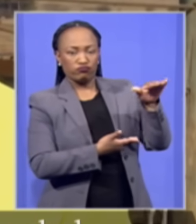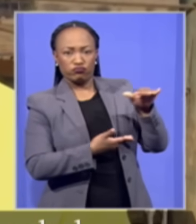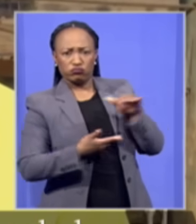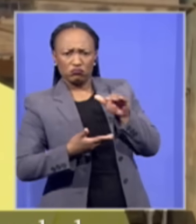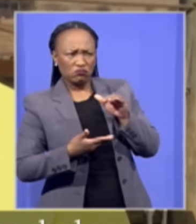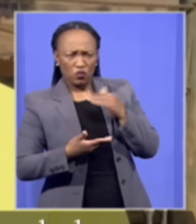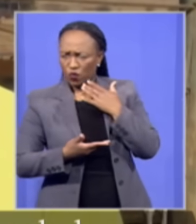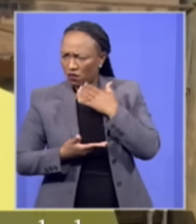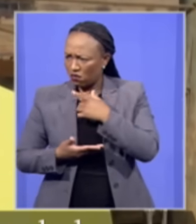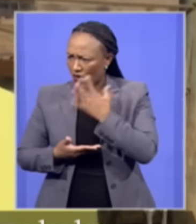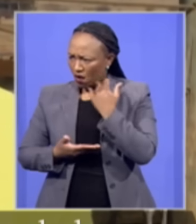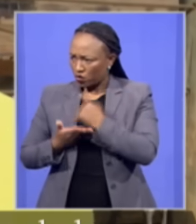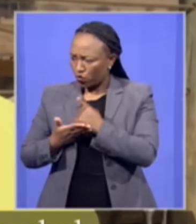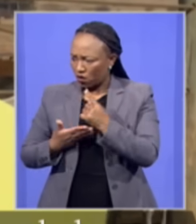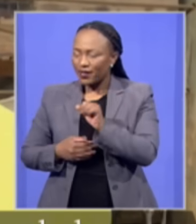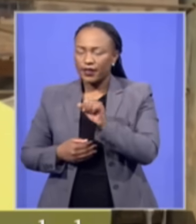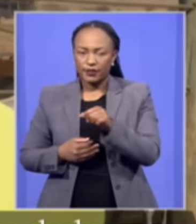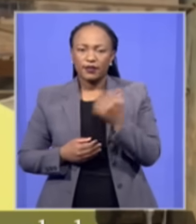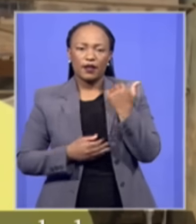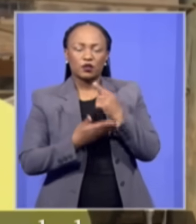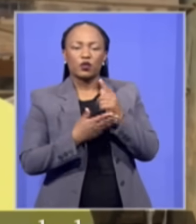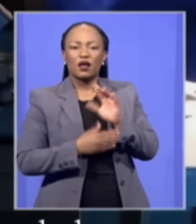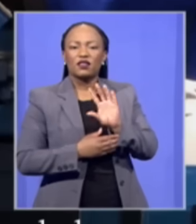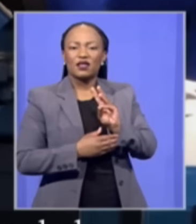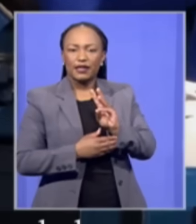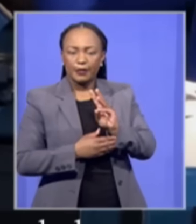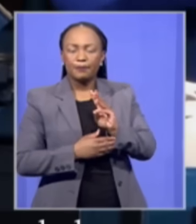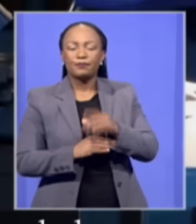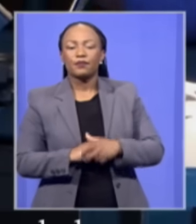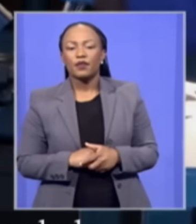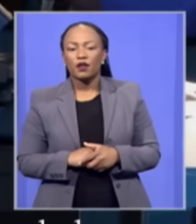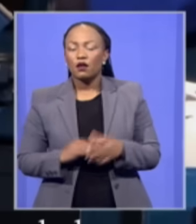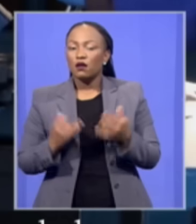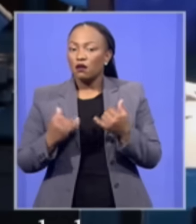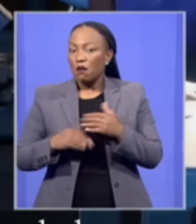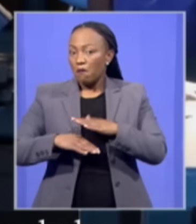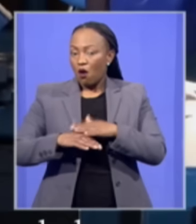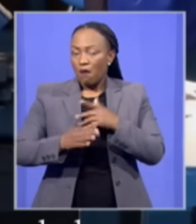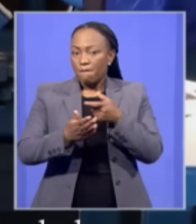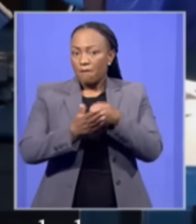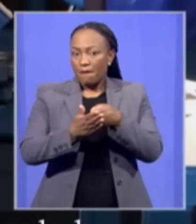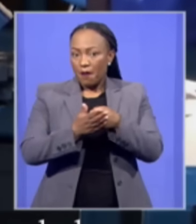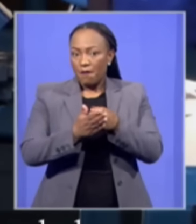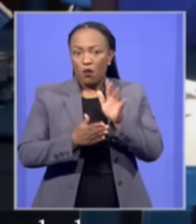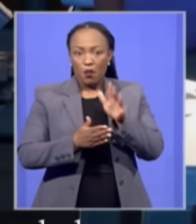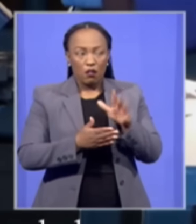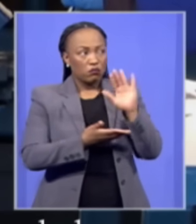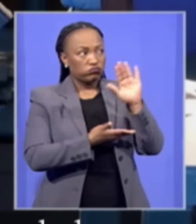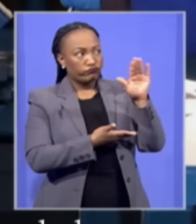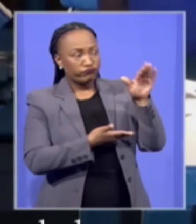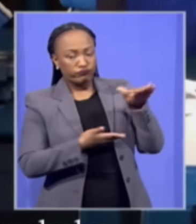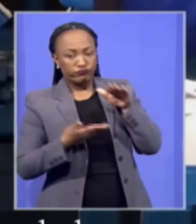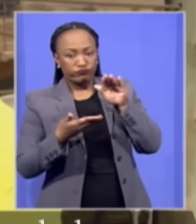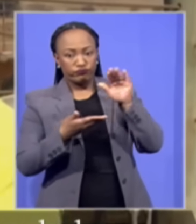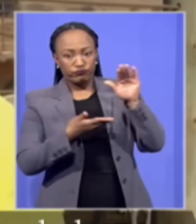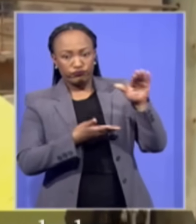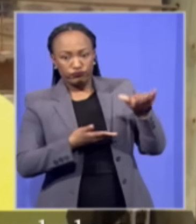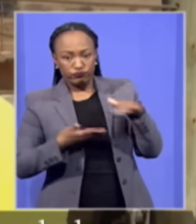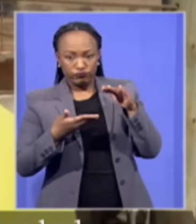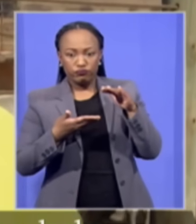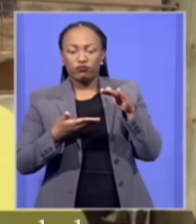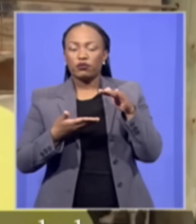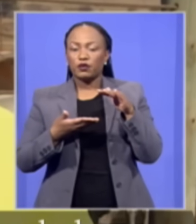week? Thursday. Last week, Thursday. And obviously we'll be procuring more as we embark upon a vaccination program to